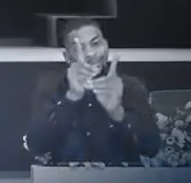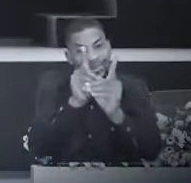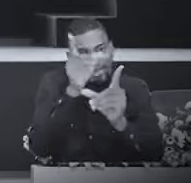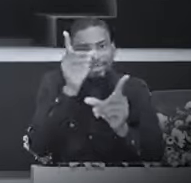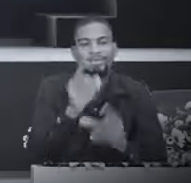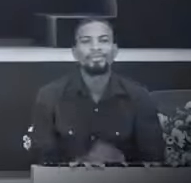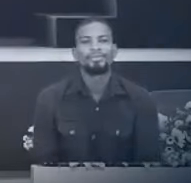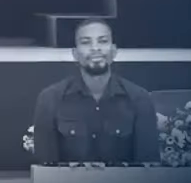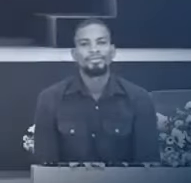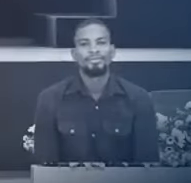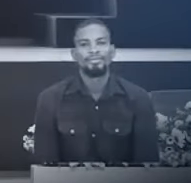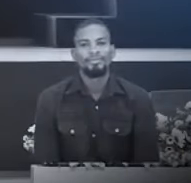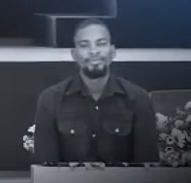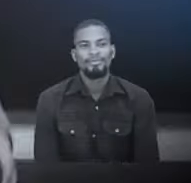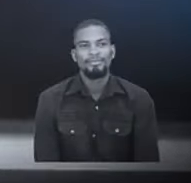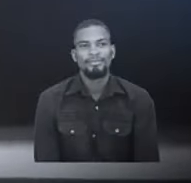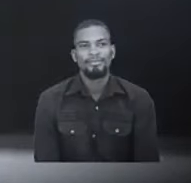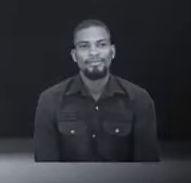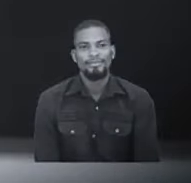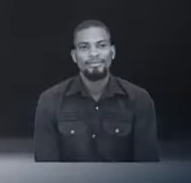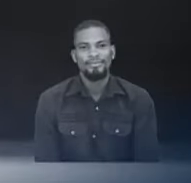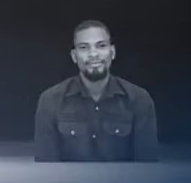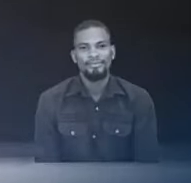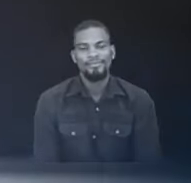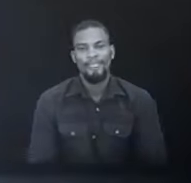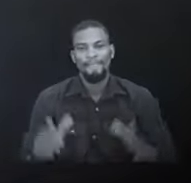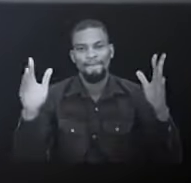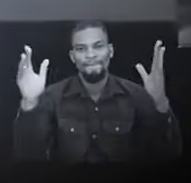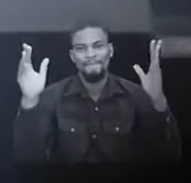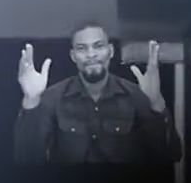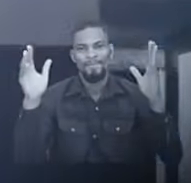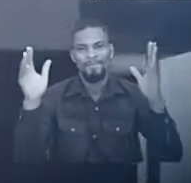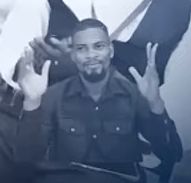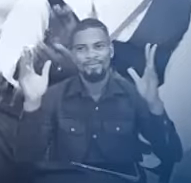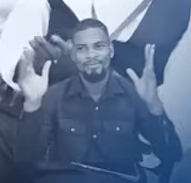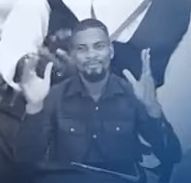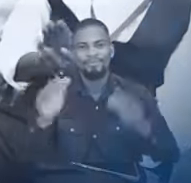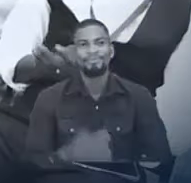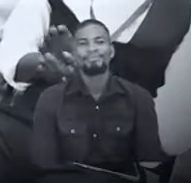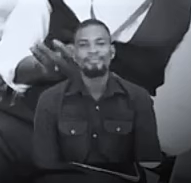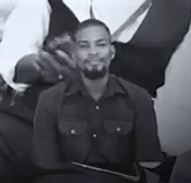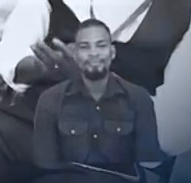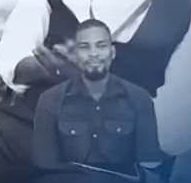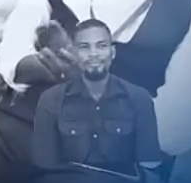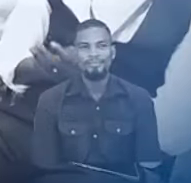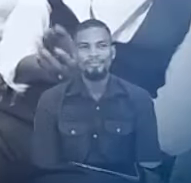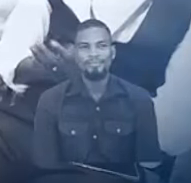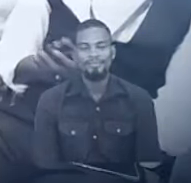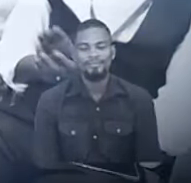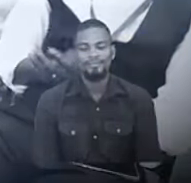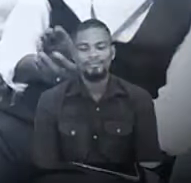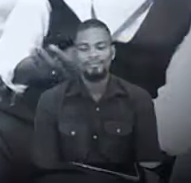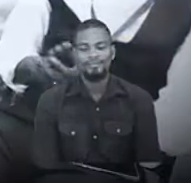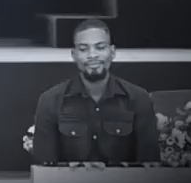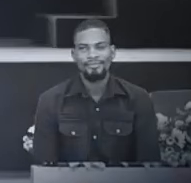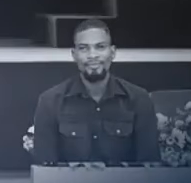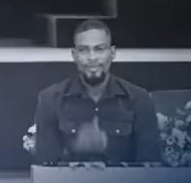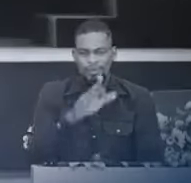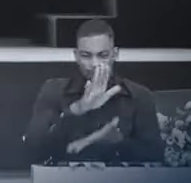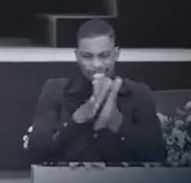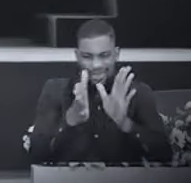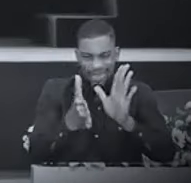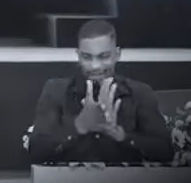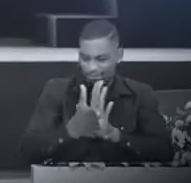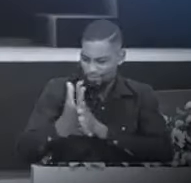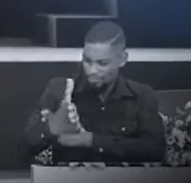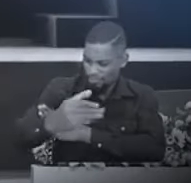lead us just before God. You understand? Yeah. And so just cultivate that habit. What will make you a strong Christian